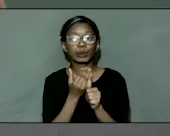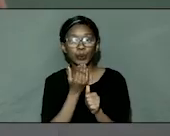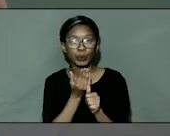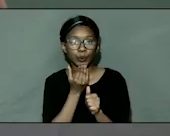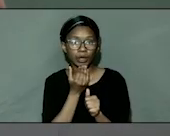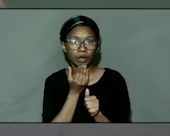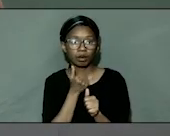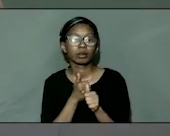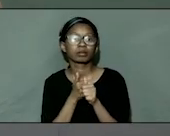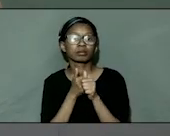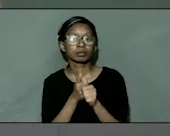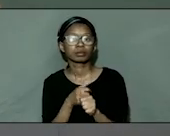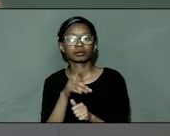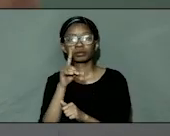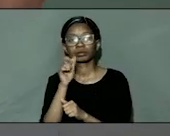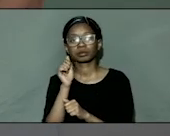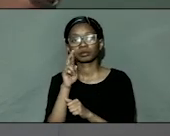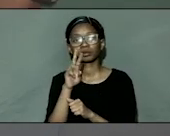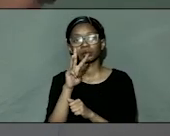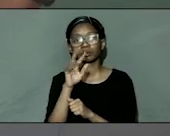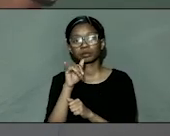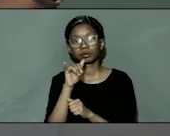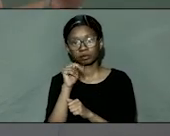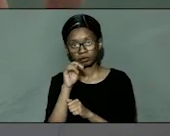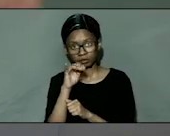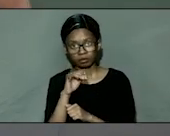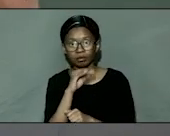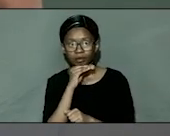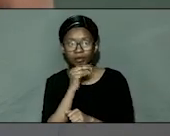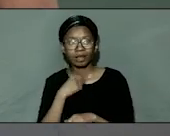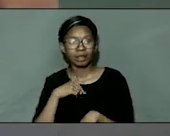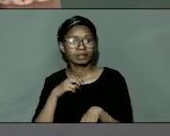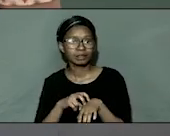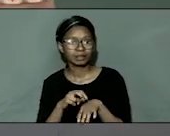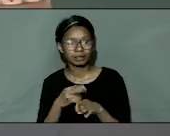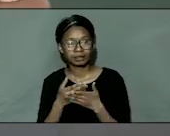to Darwin. So we must be able to apply it.